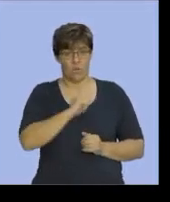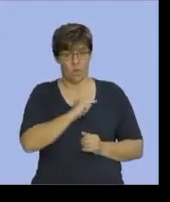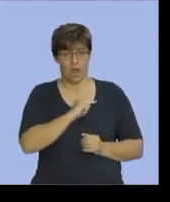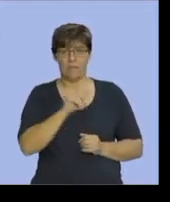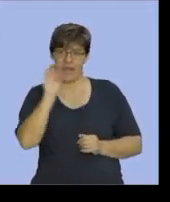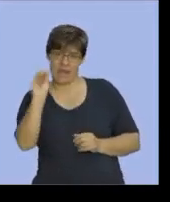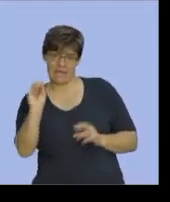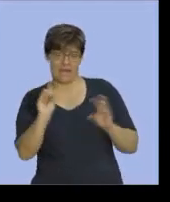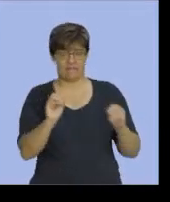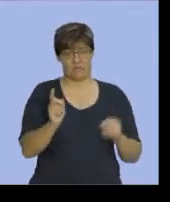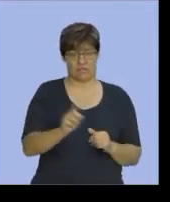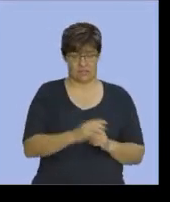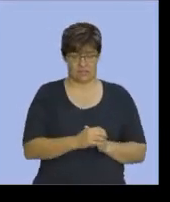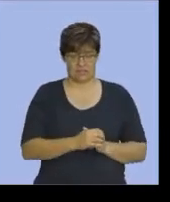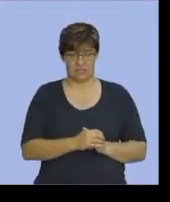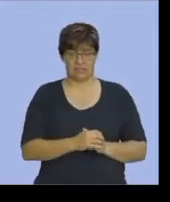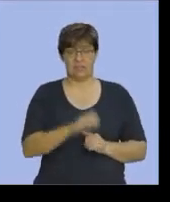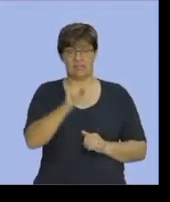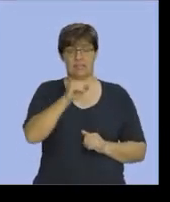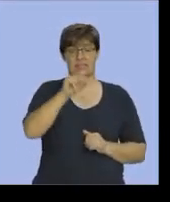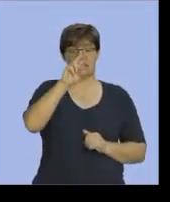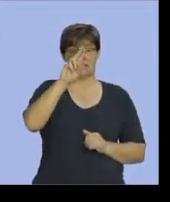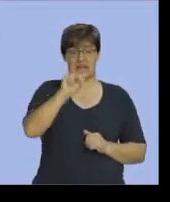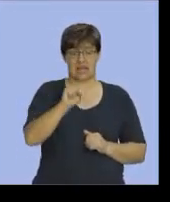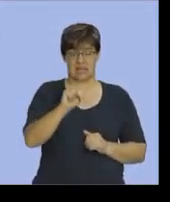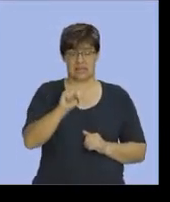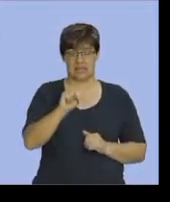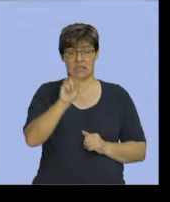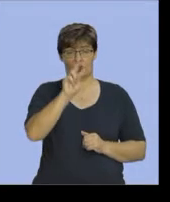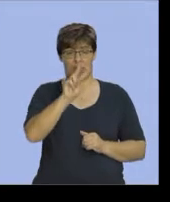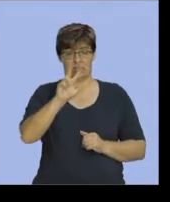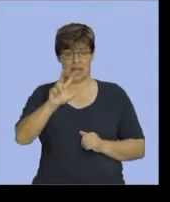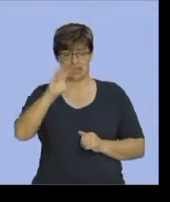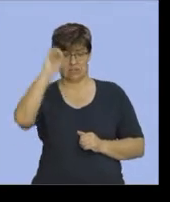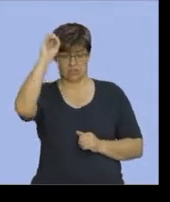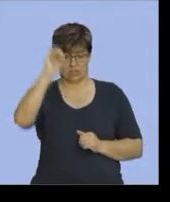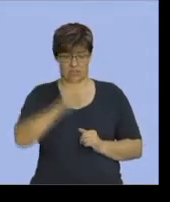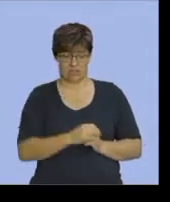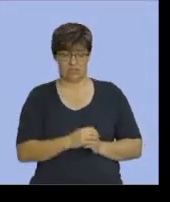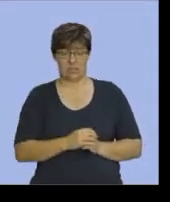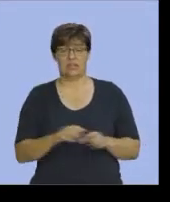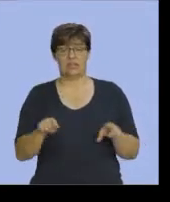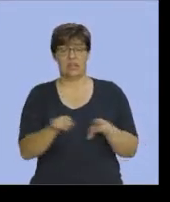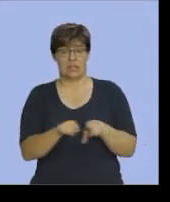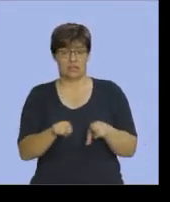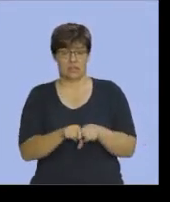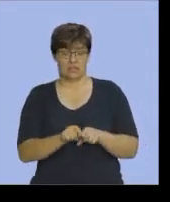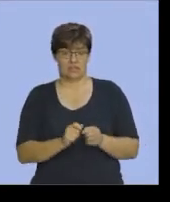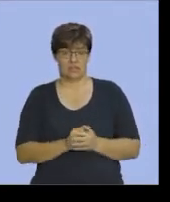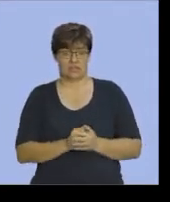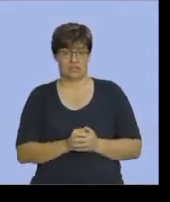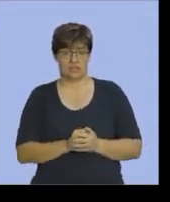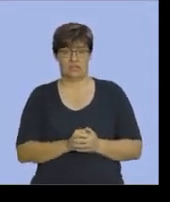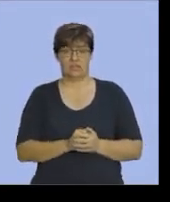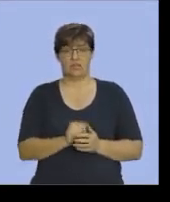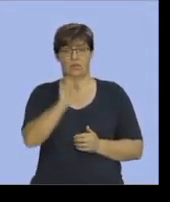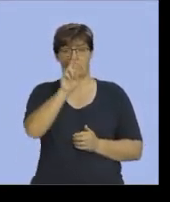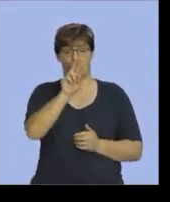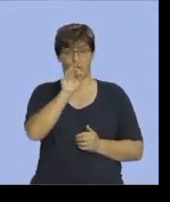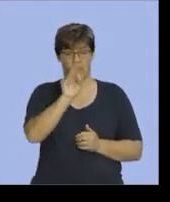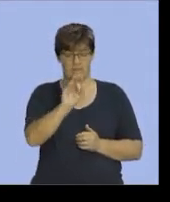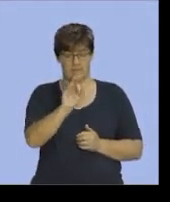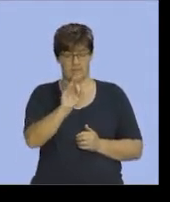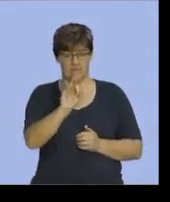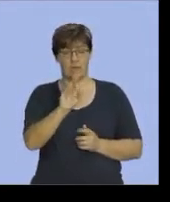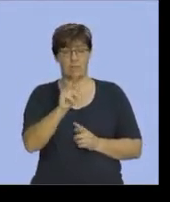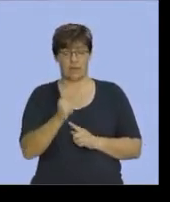of everything that I have. So this will be sine 28 degrees, which is equals to the